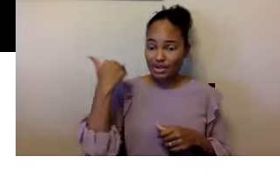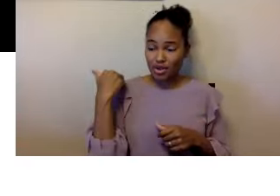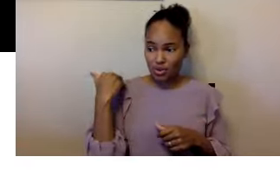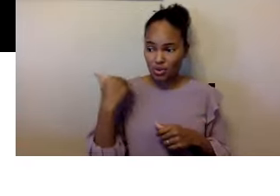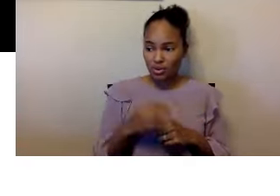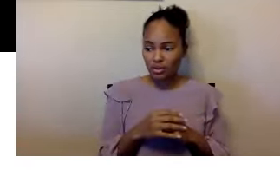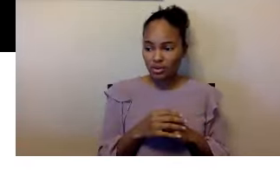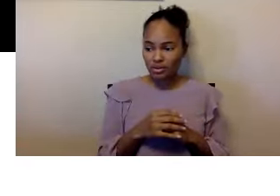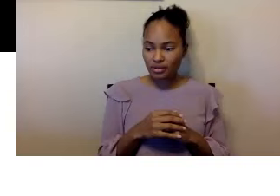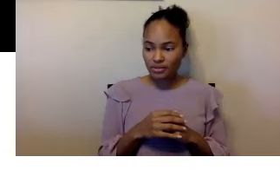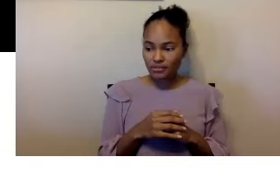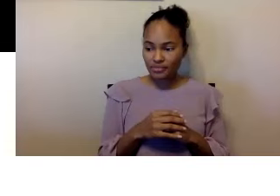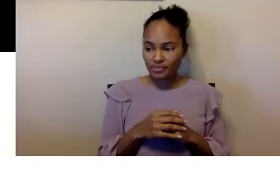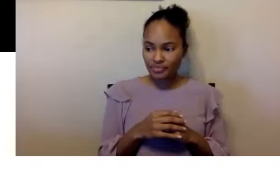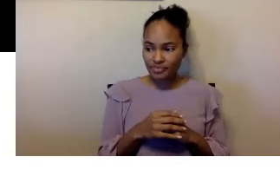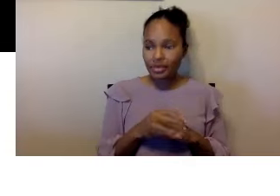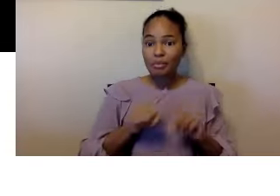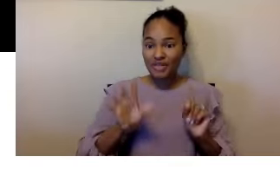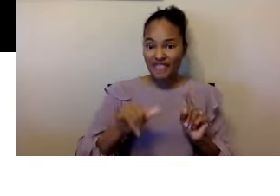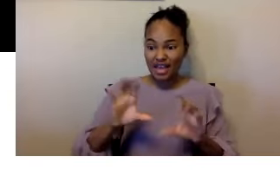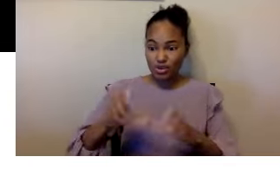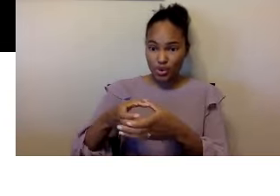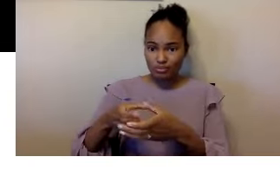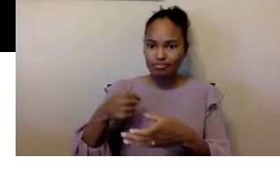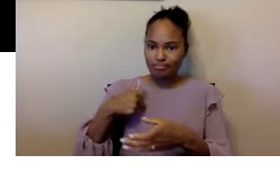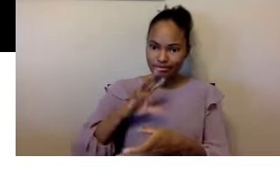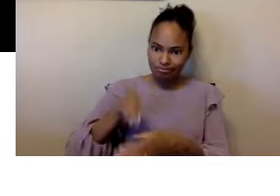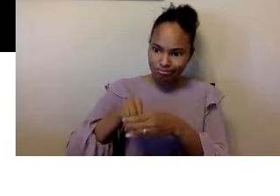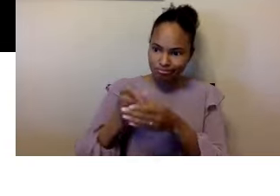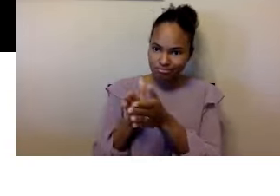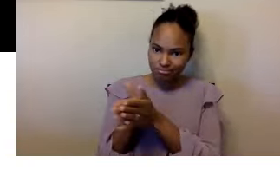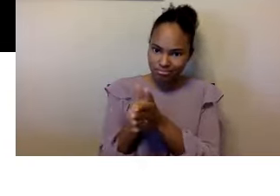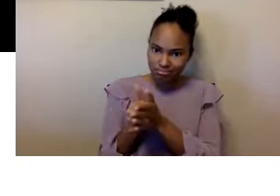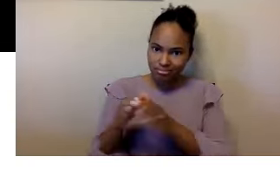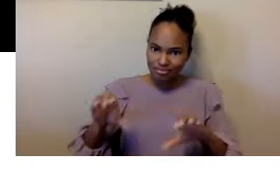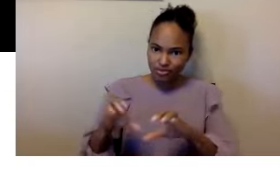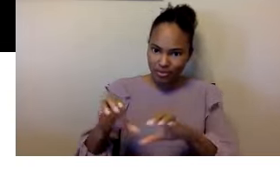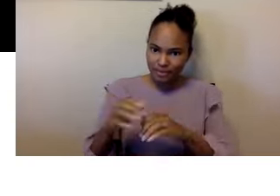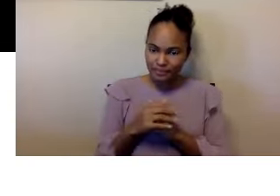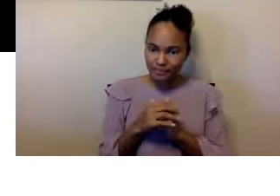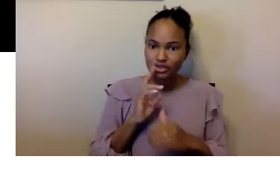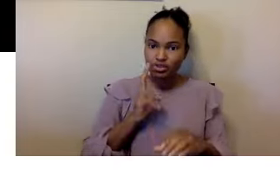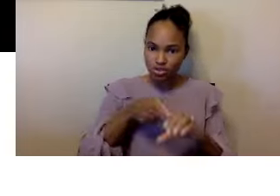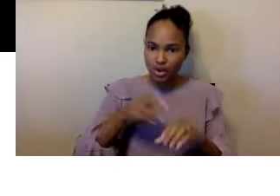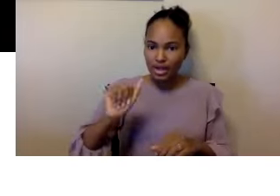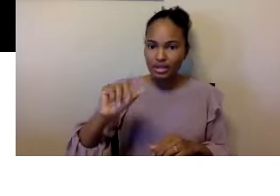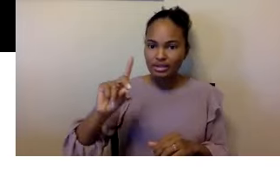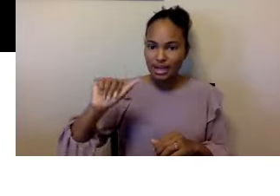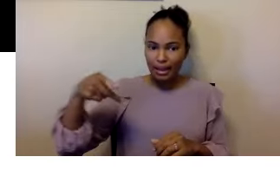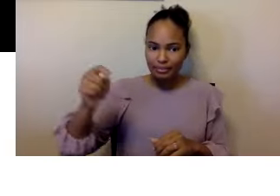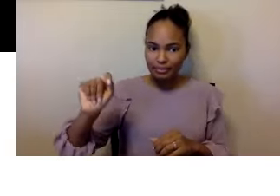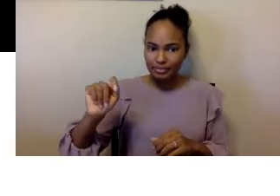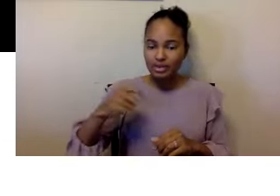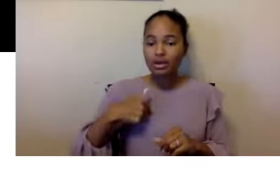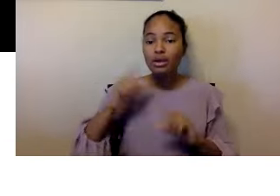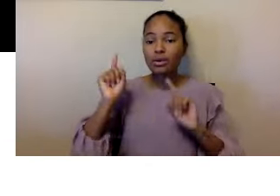And that's what really got me involved in the movement, is to join this group called ADAPT. I went to